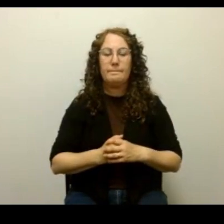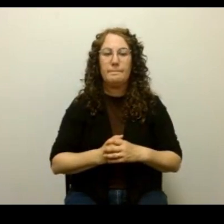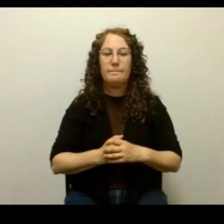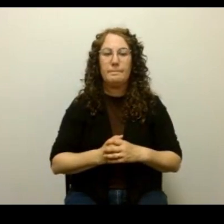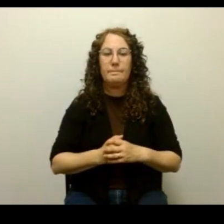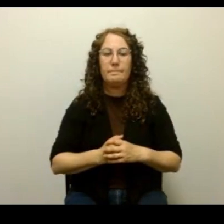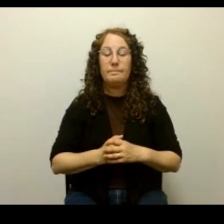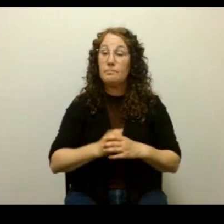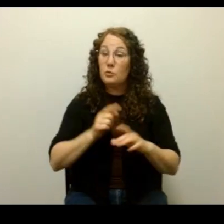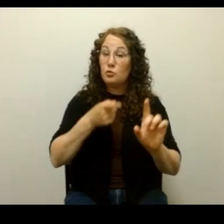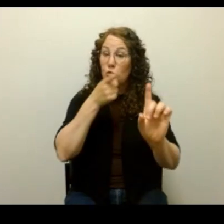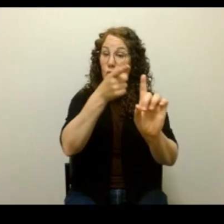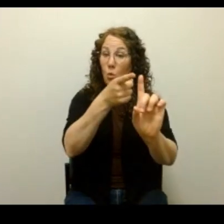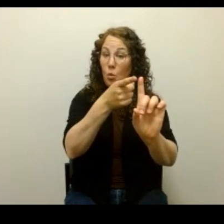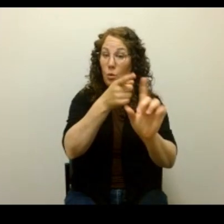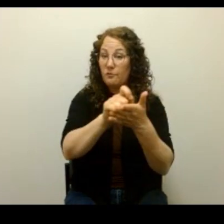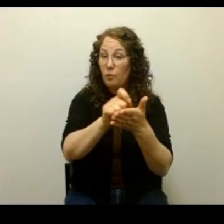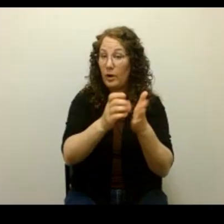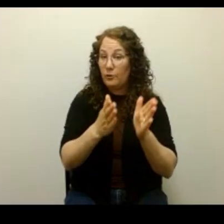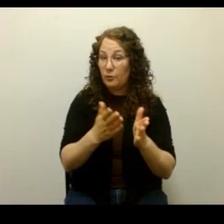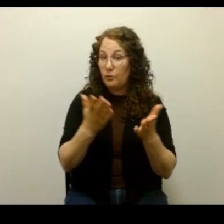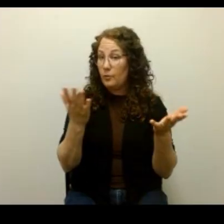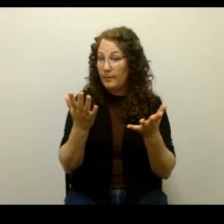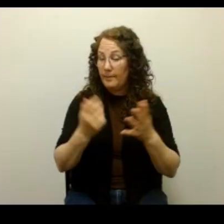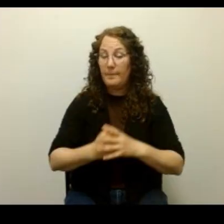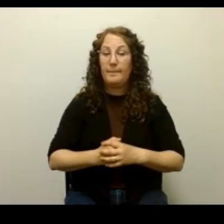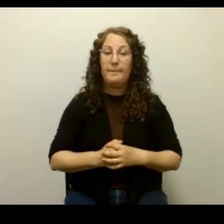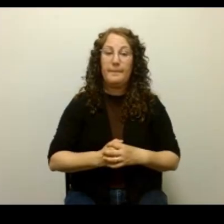The goal of the writer here